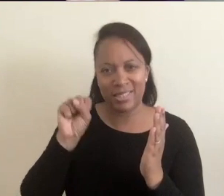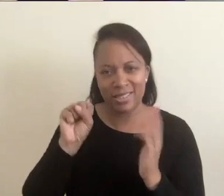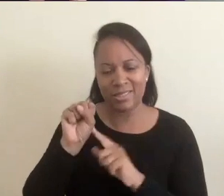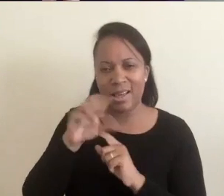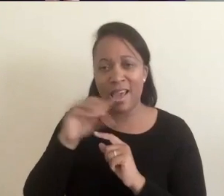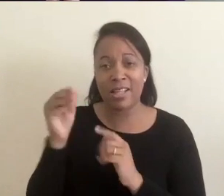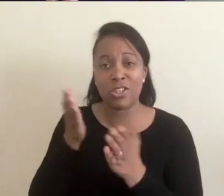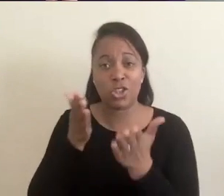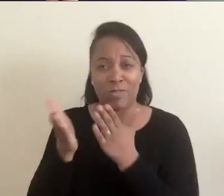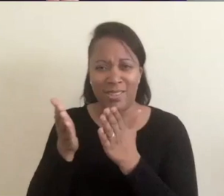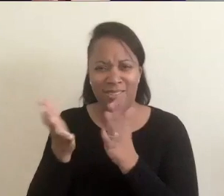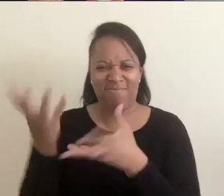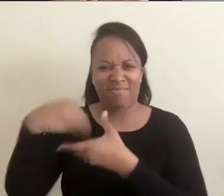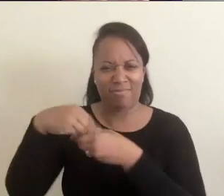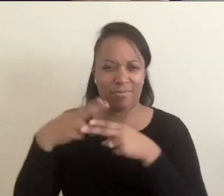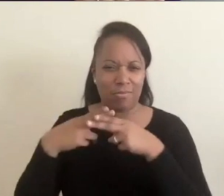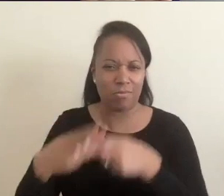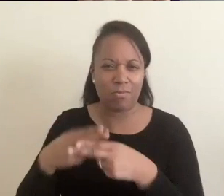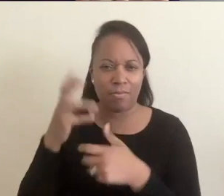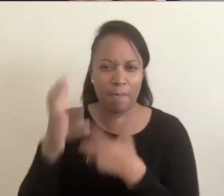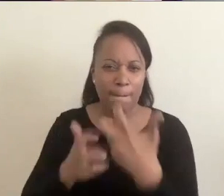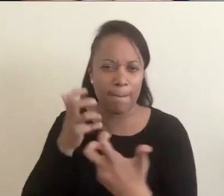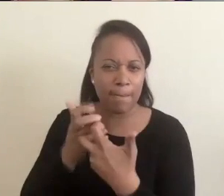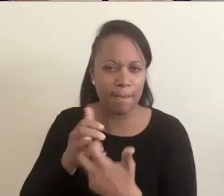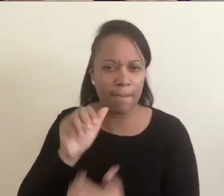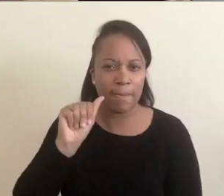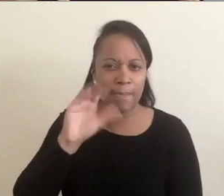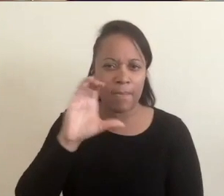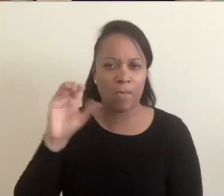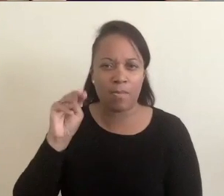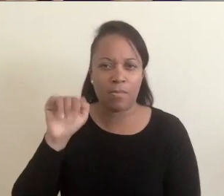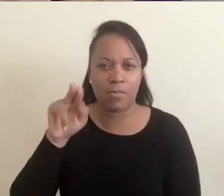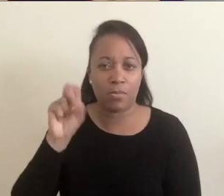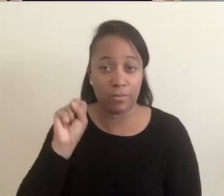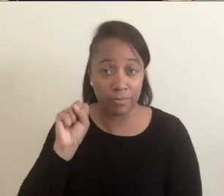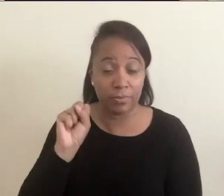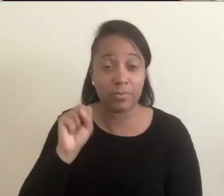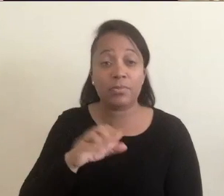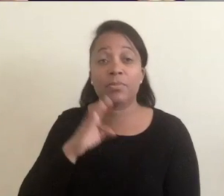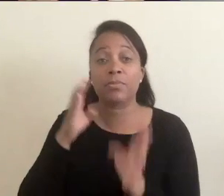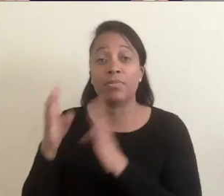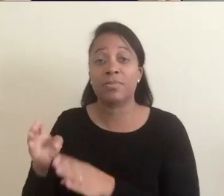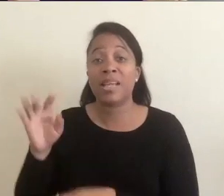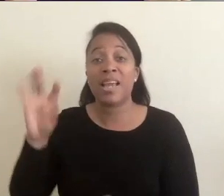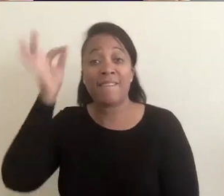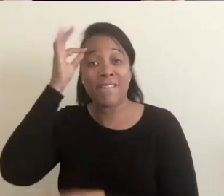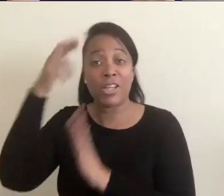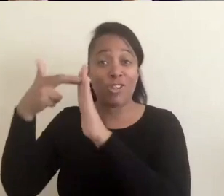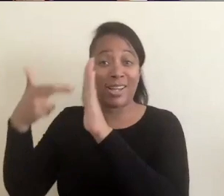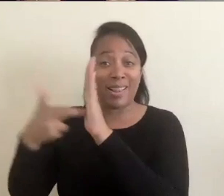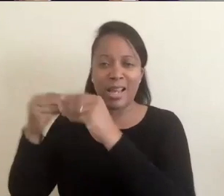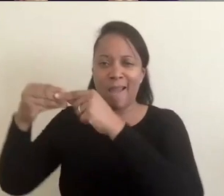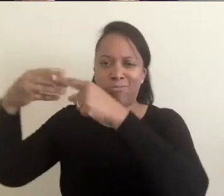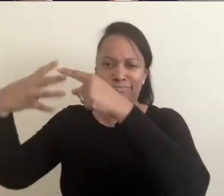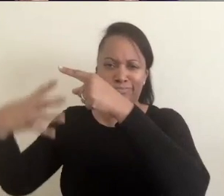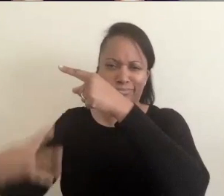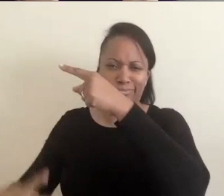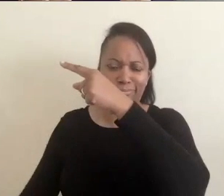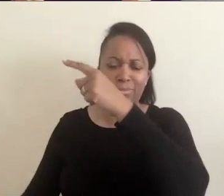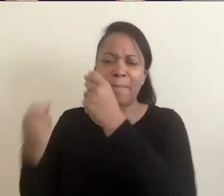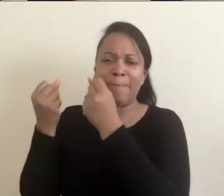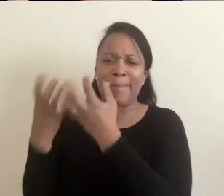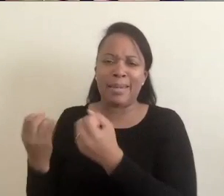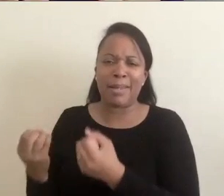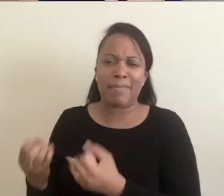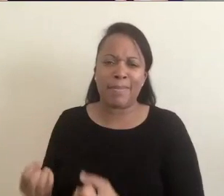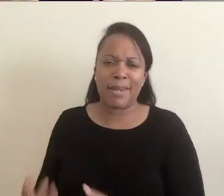as accommodations. Federal regulation proposes a long list of specific accommodations, but that list includes, in